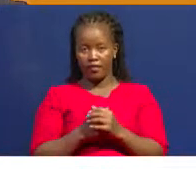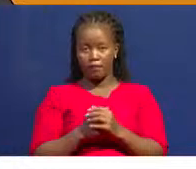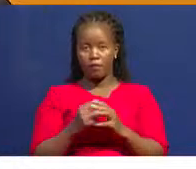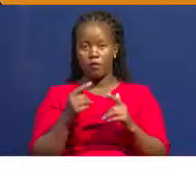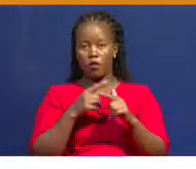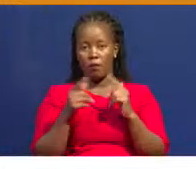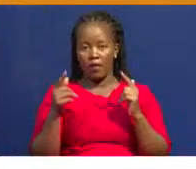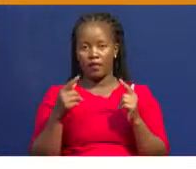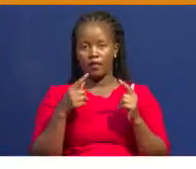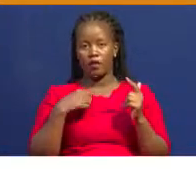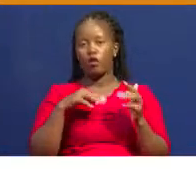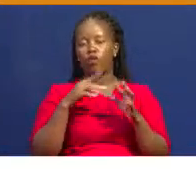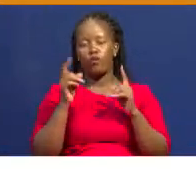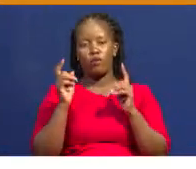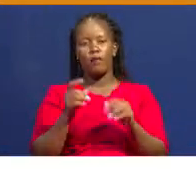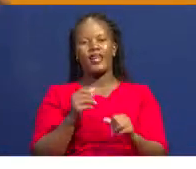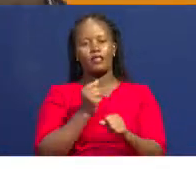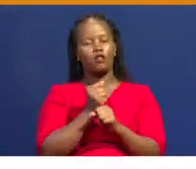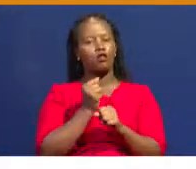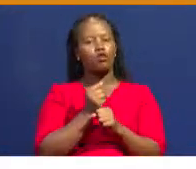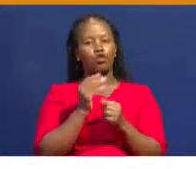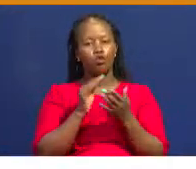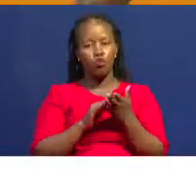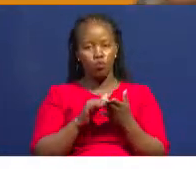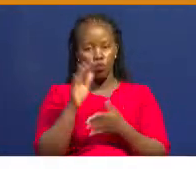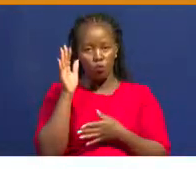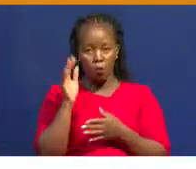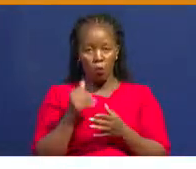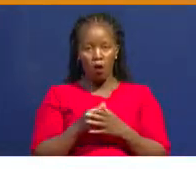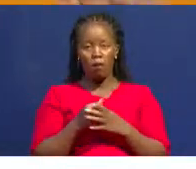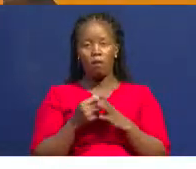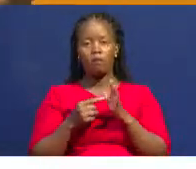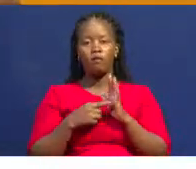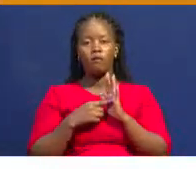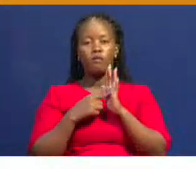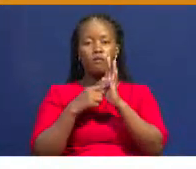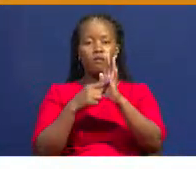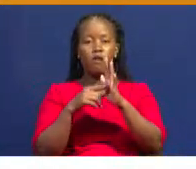need to do more. We need to do more. Like he's saying,